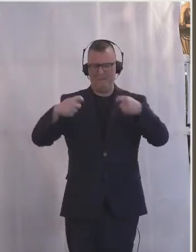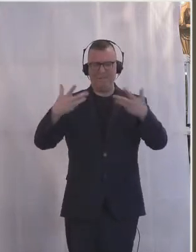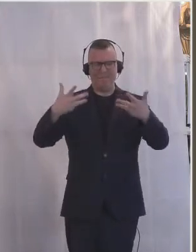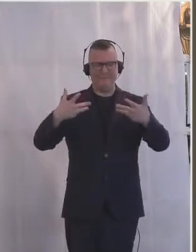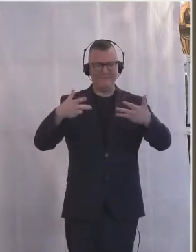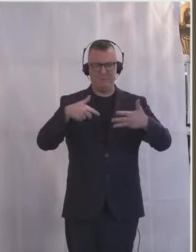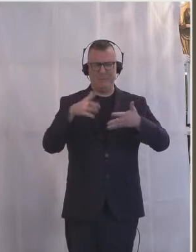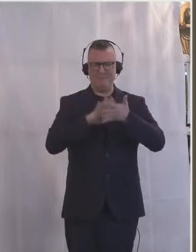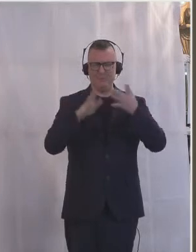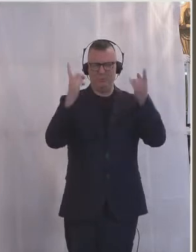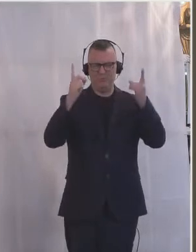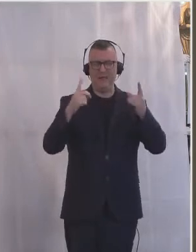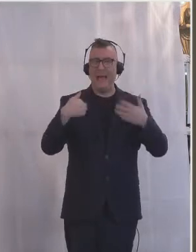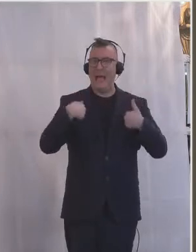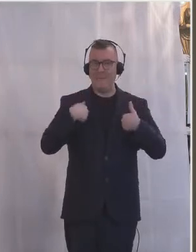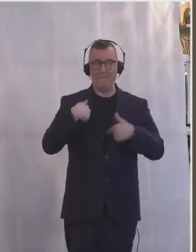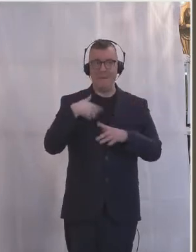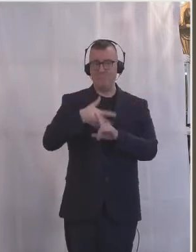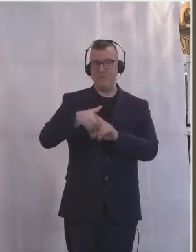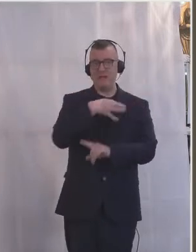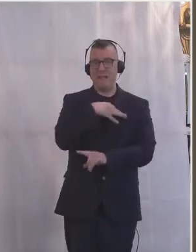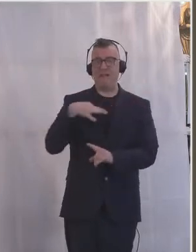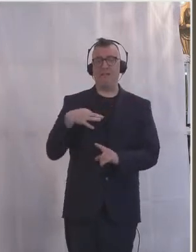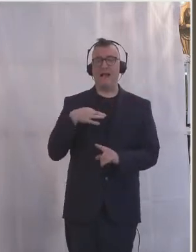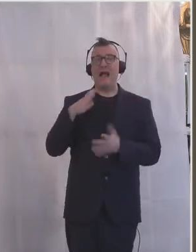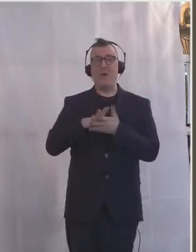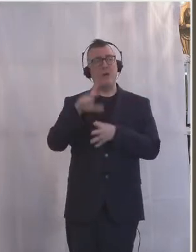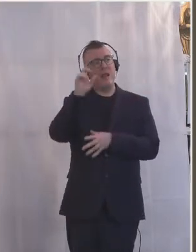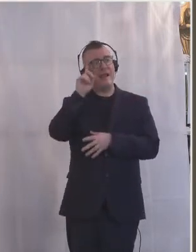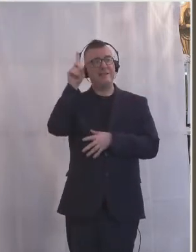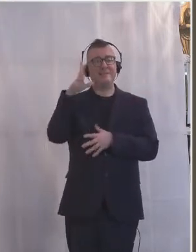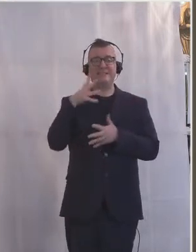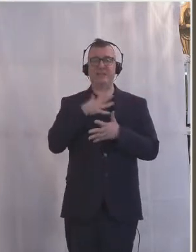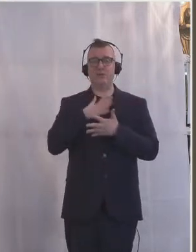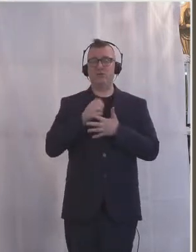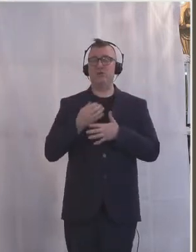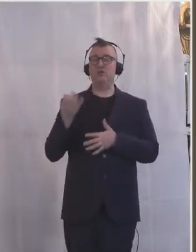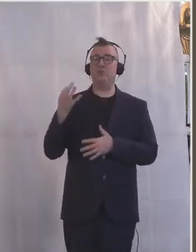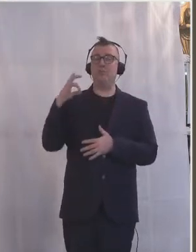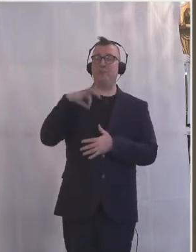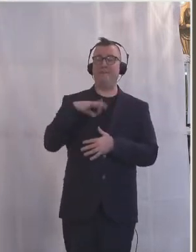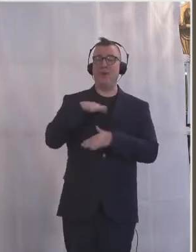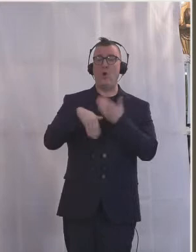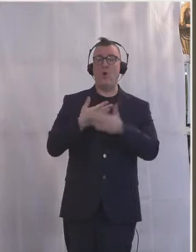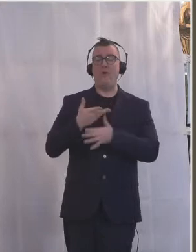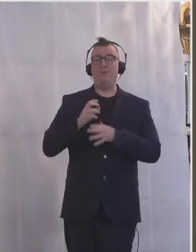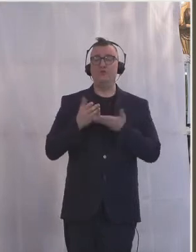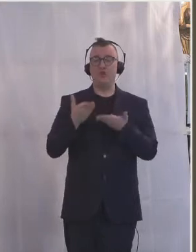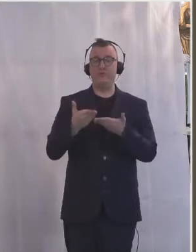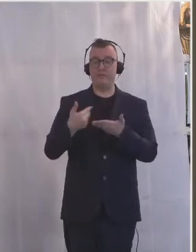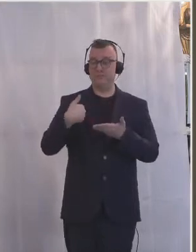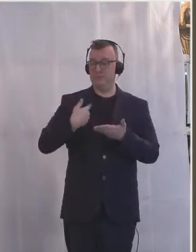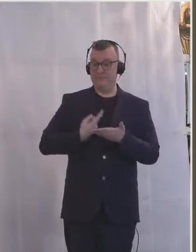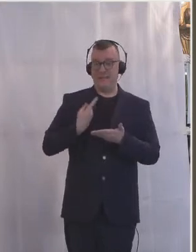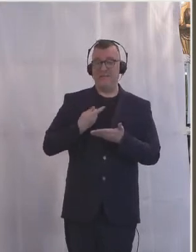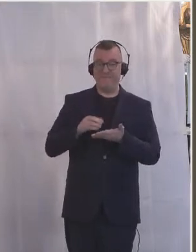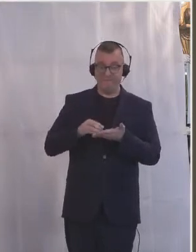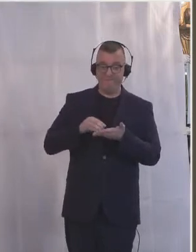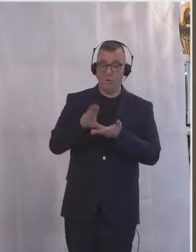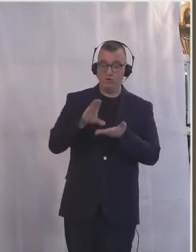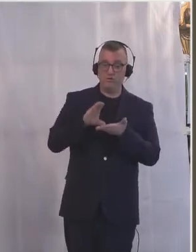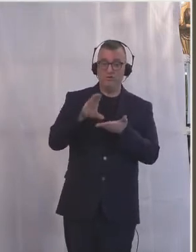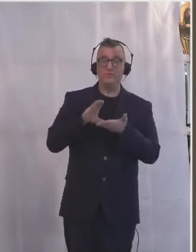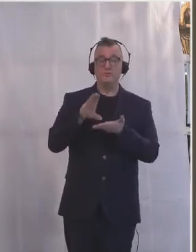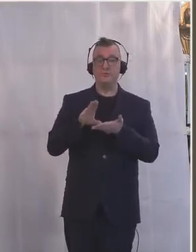and through, and I just had a good idea for something that was really going to benefit services, and so I went ahead and did it, and I funded it through my own practice. You